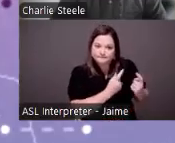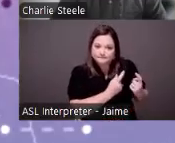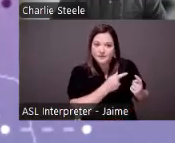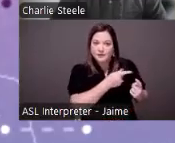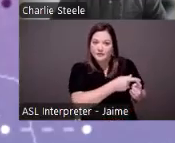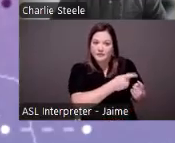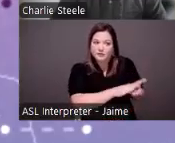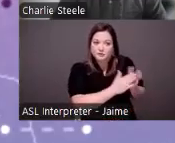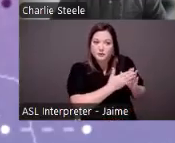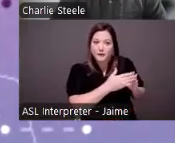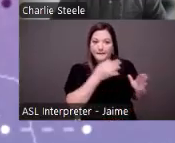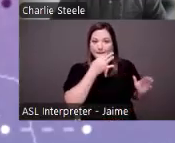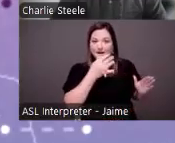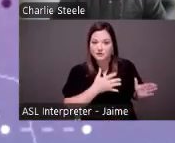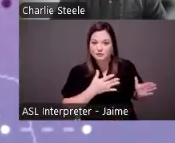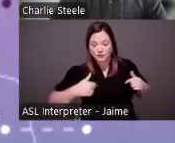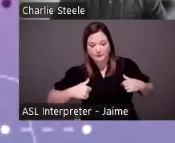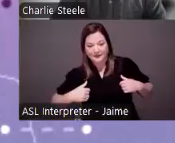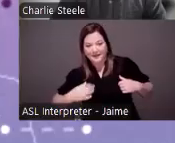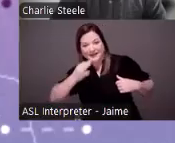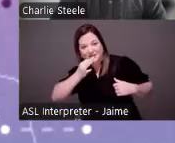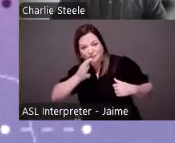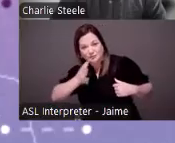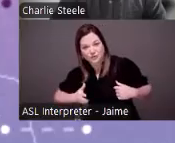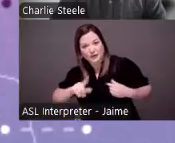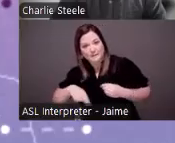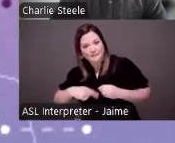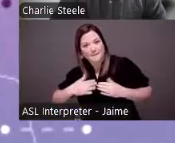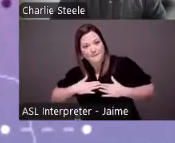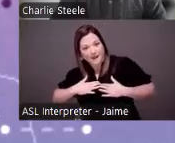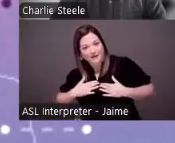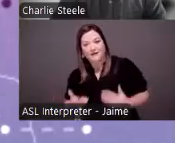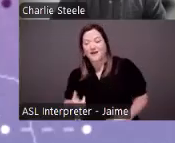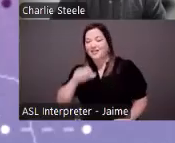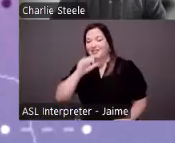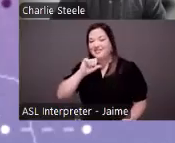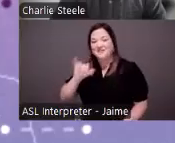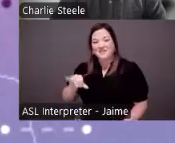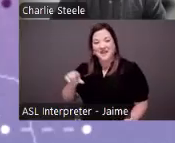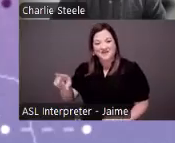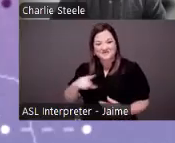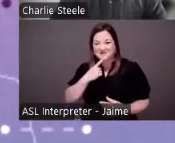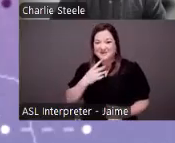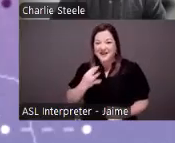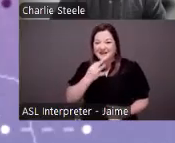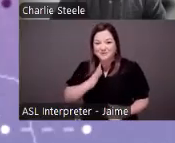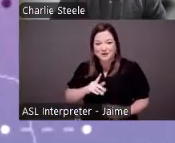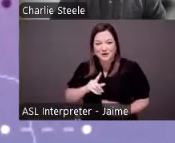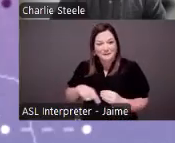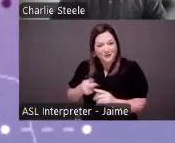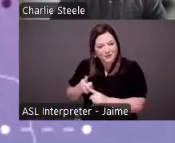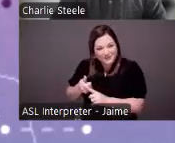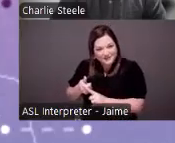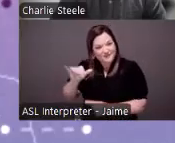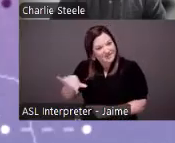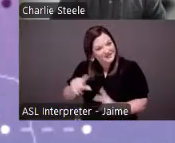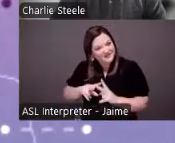experts in their field while I am an expert on me. I love how that has been said, that you are an expert on you, which is very true. And